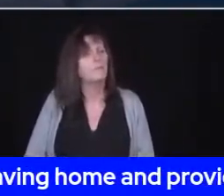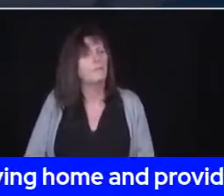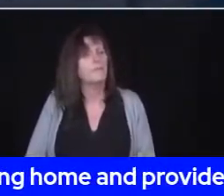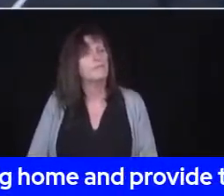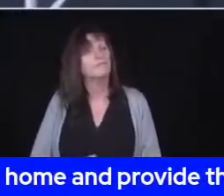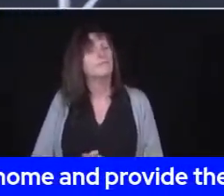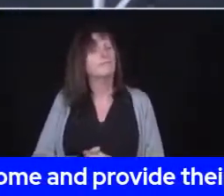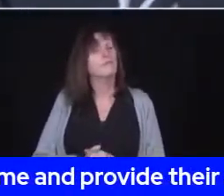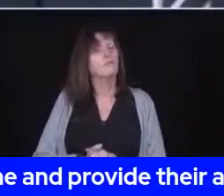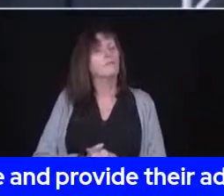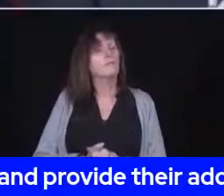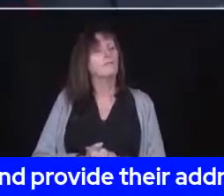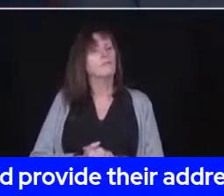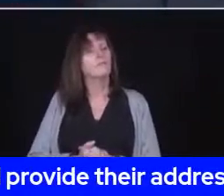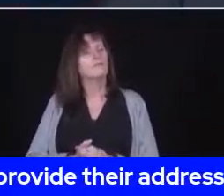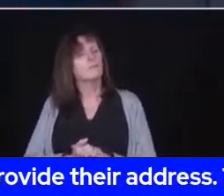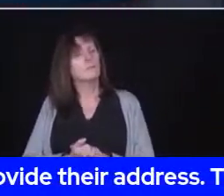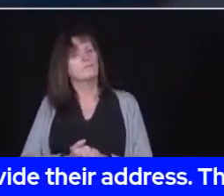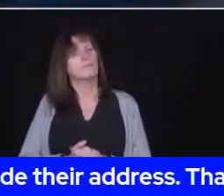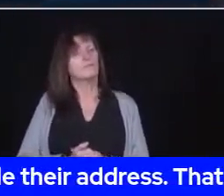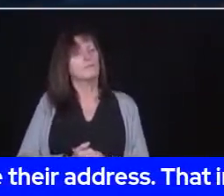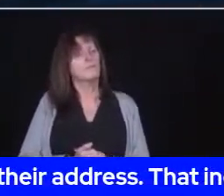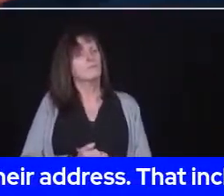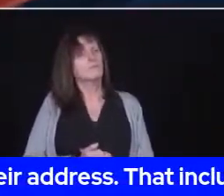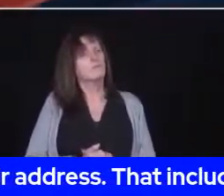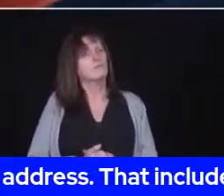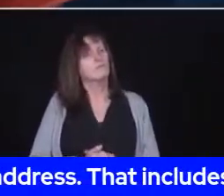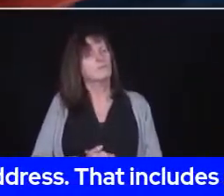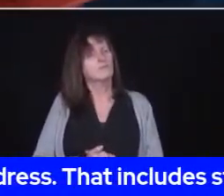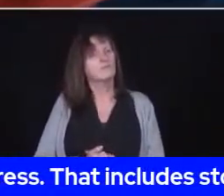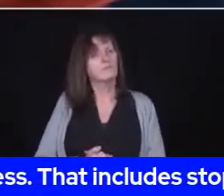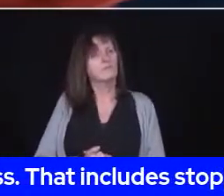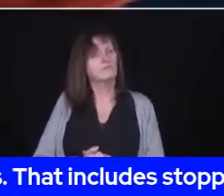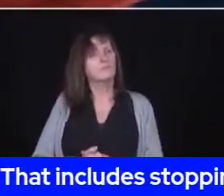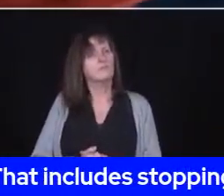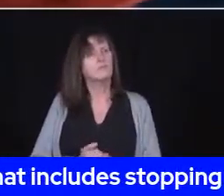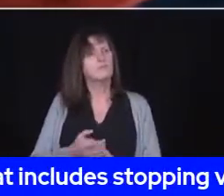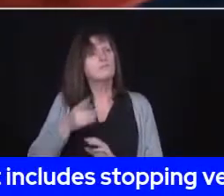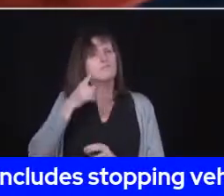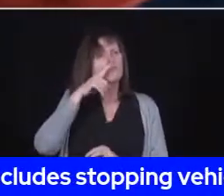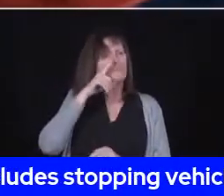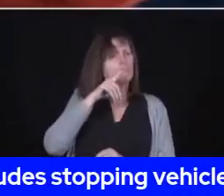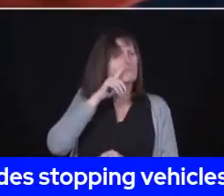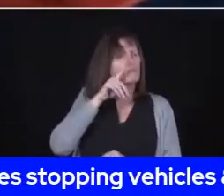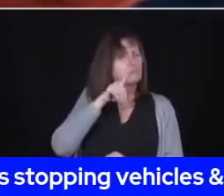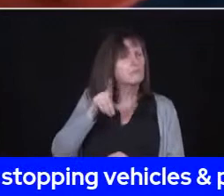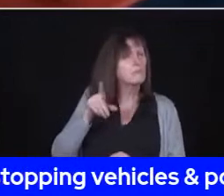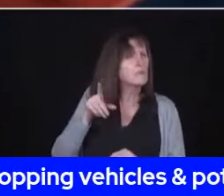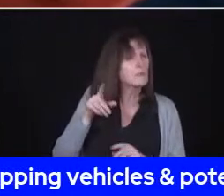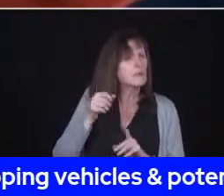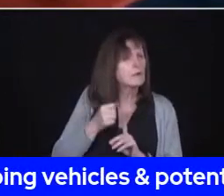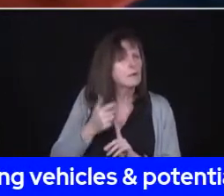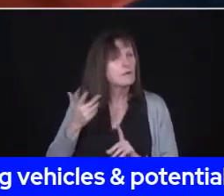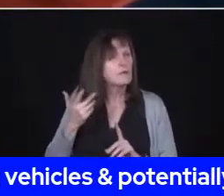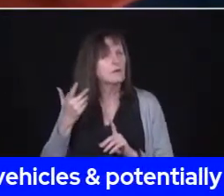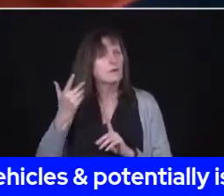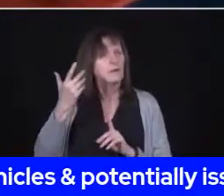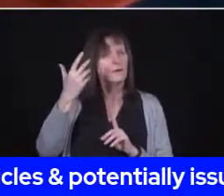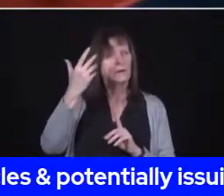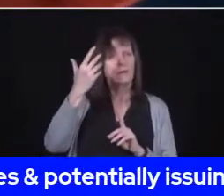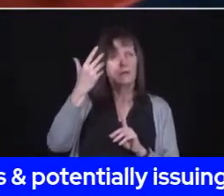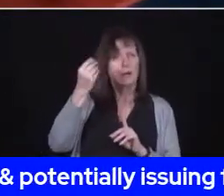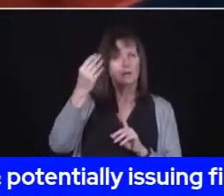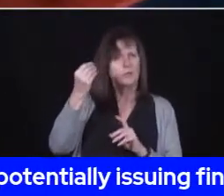saying that it is less risky to be outside, to go to a park or to